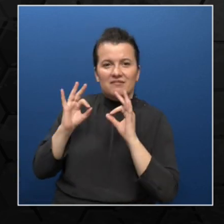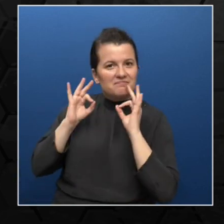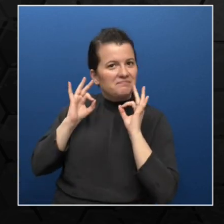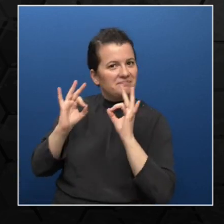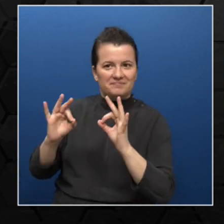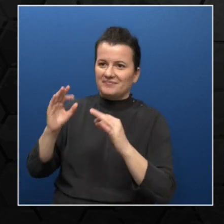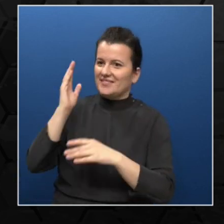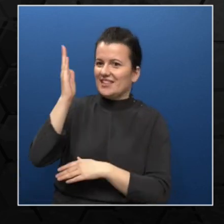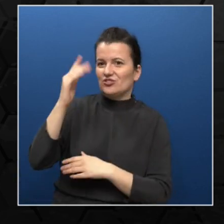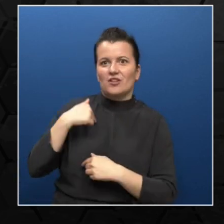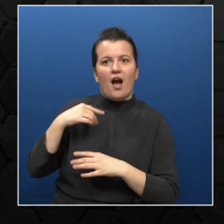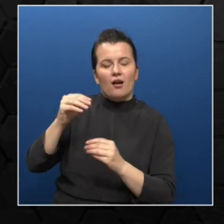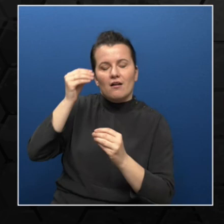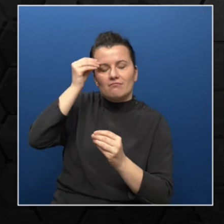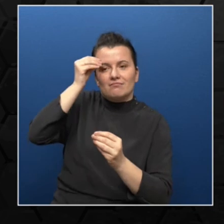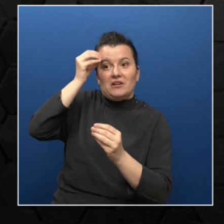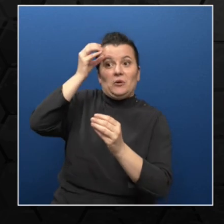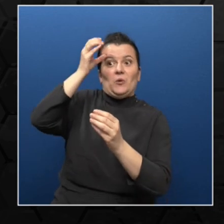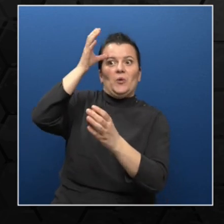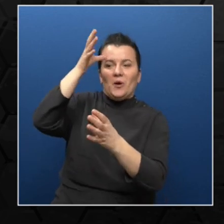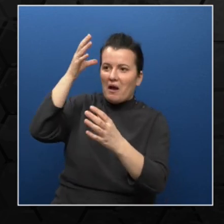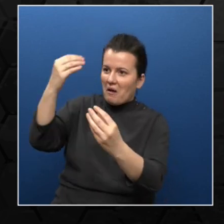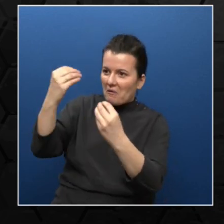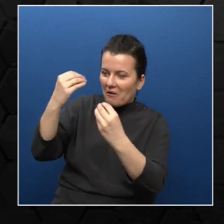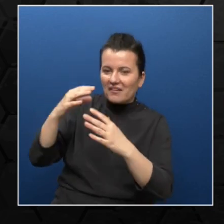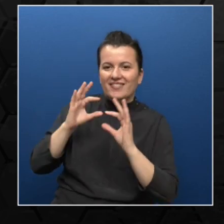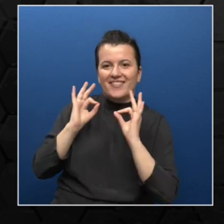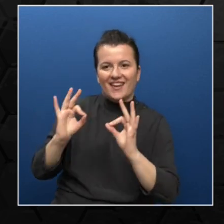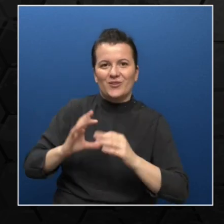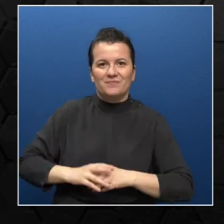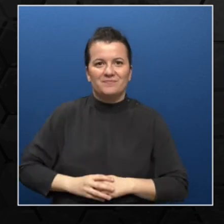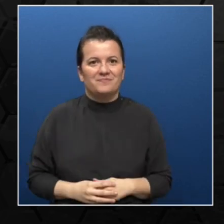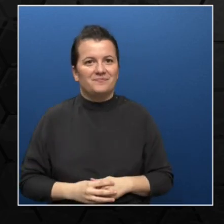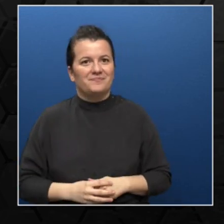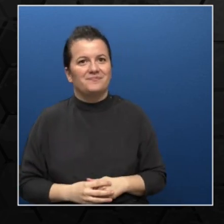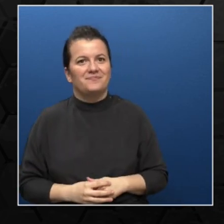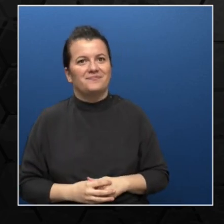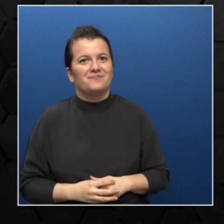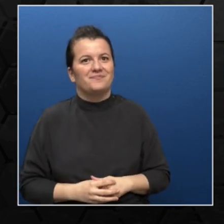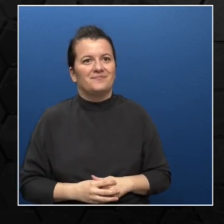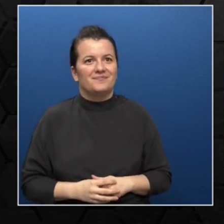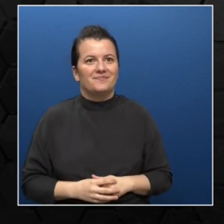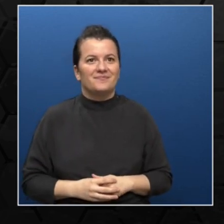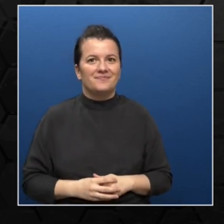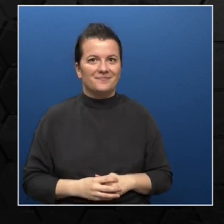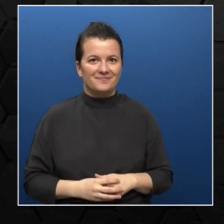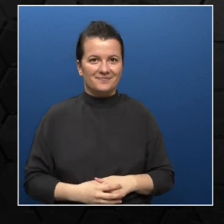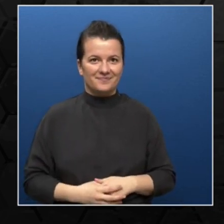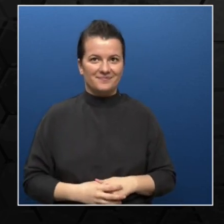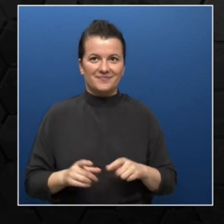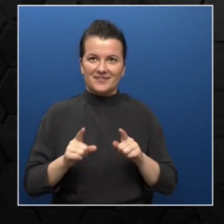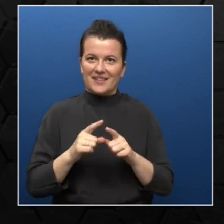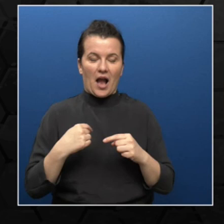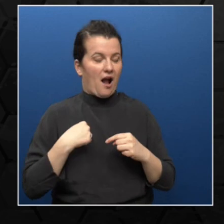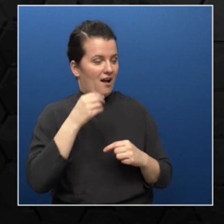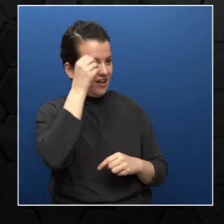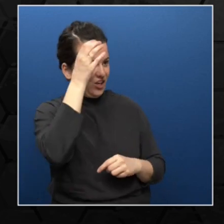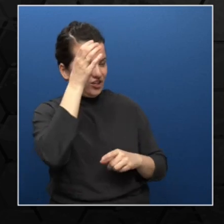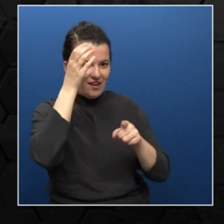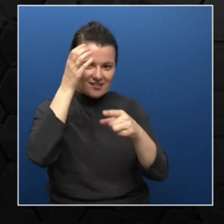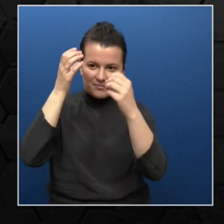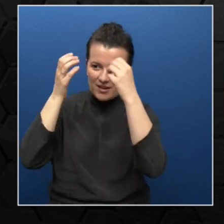you. Thanks for joining. Amazing. Yeah, even I got to learn a lot too. All of us. I mean, research is